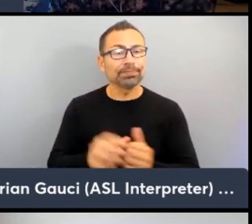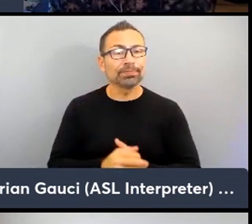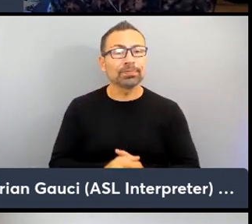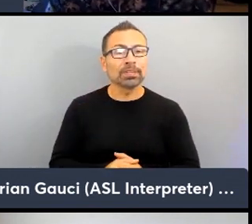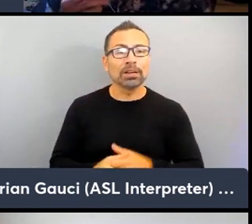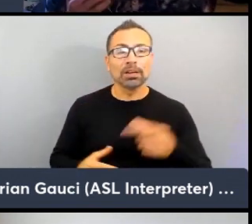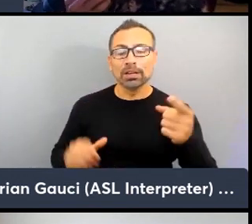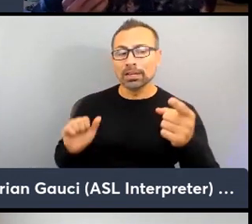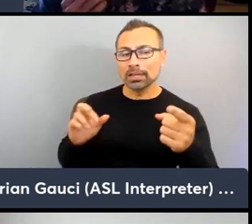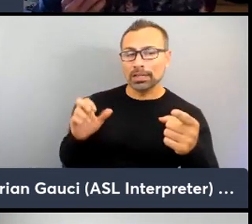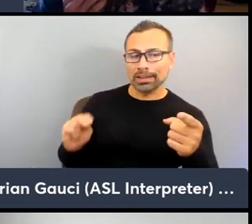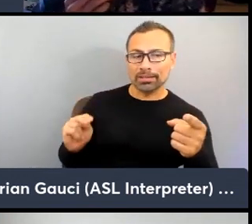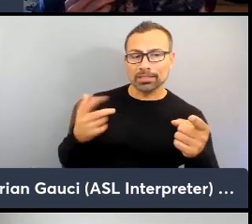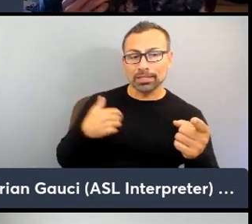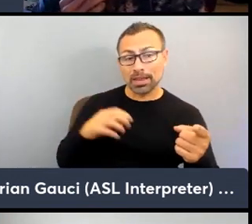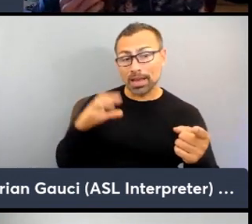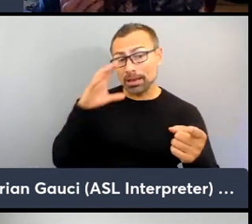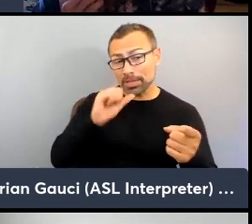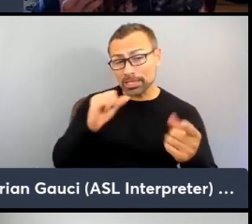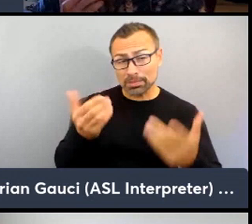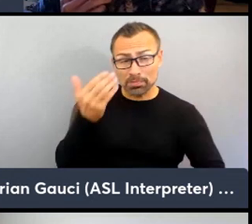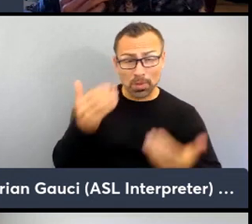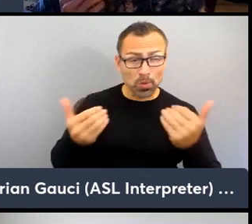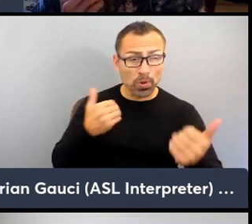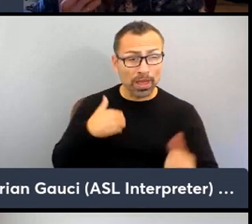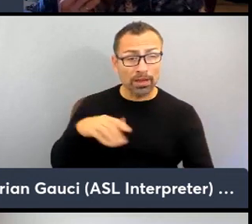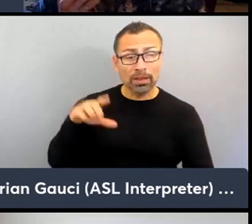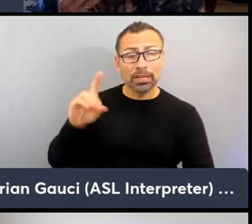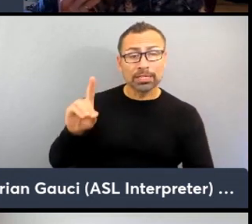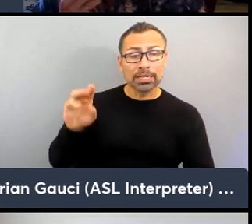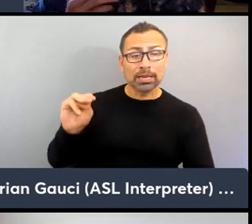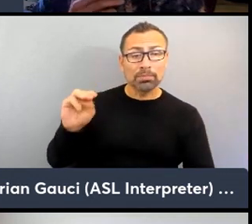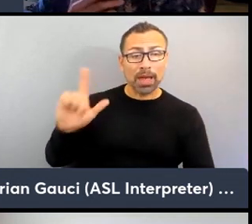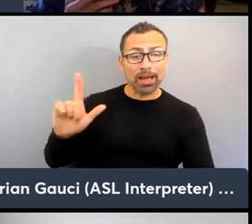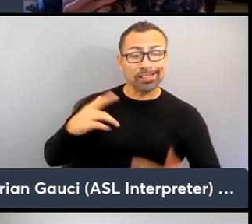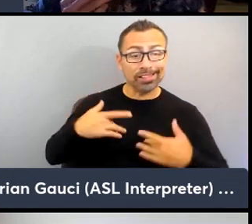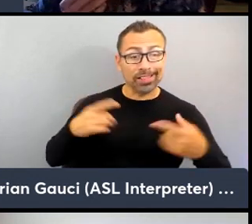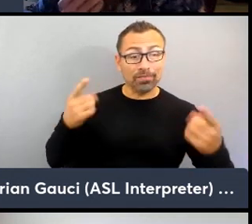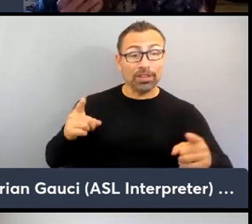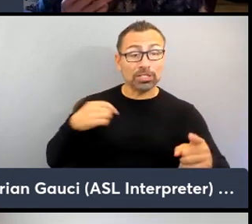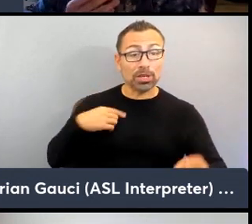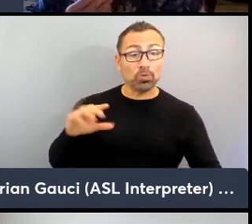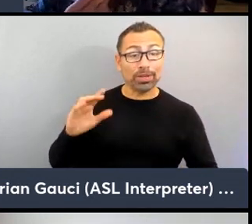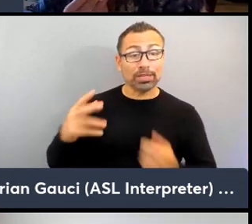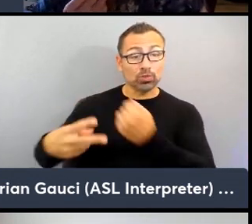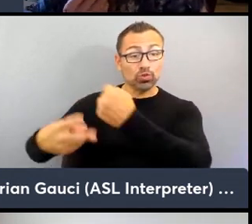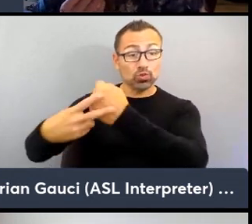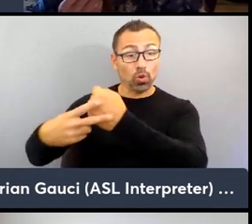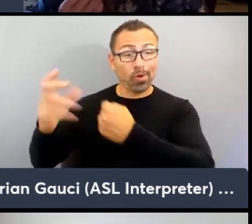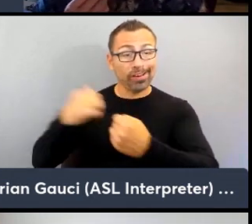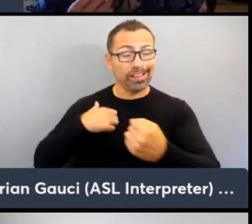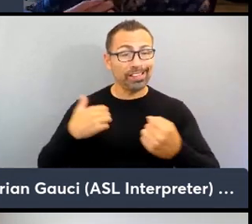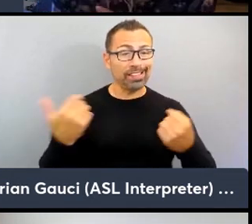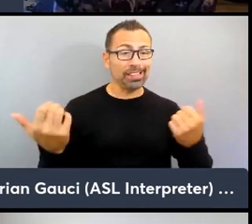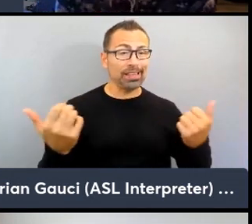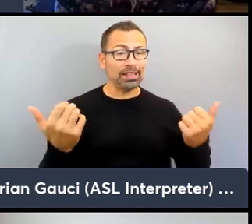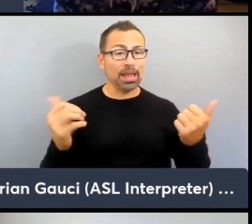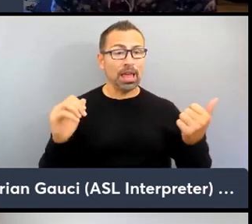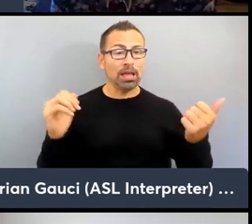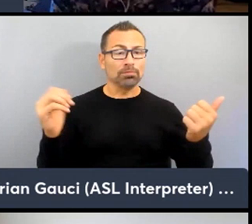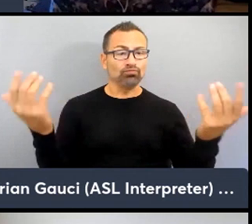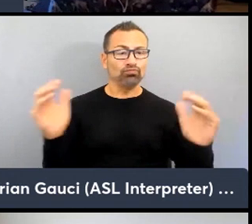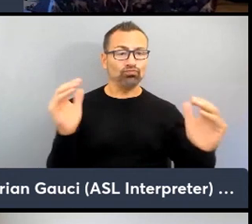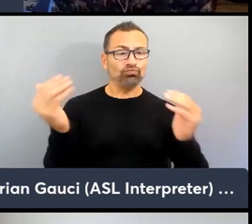like DML events that we can put somewhere and analyze against. Yes. So I'll show you how we actually